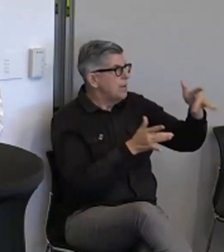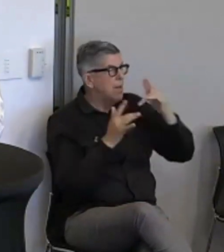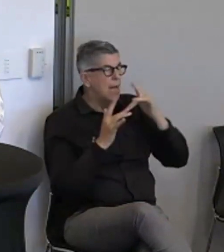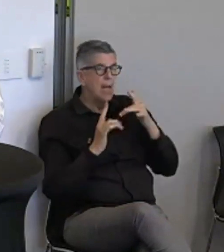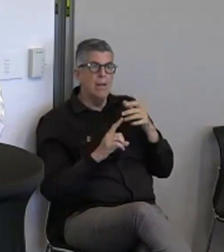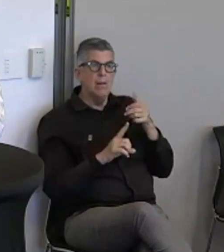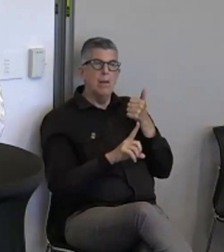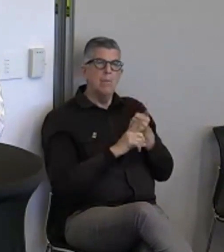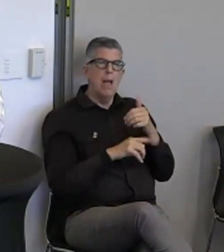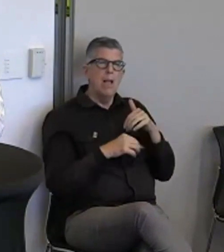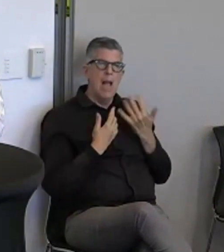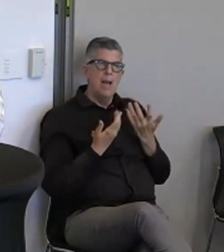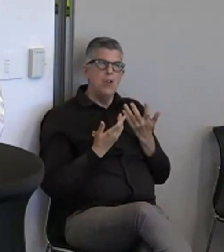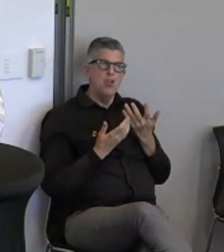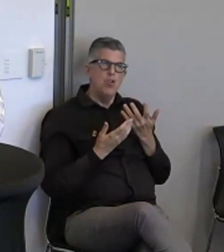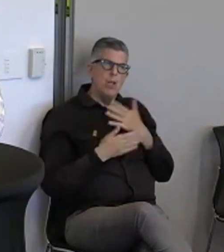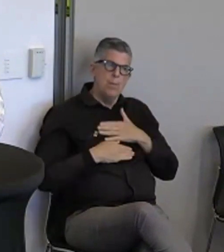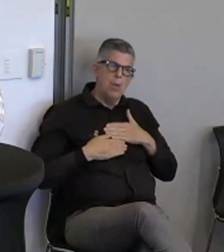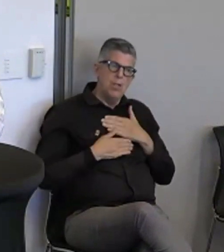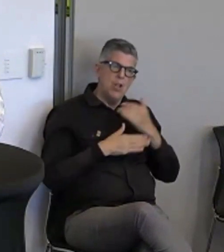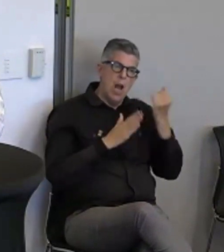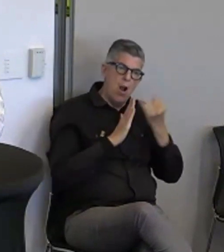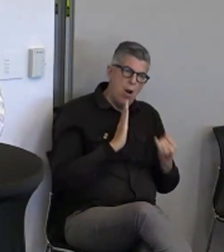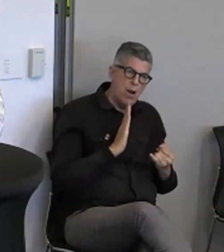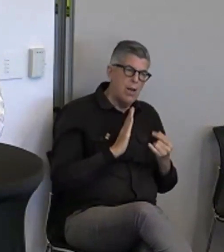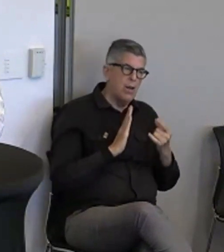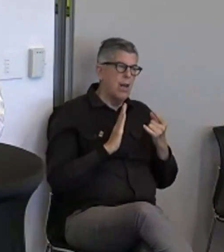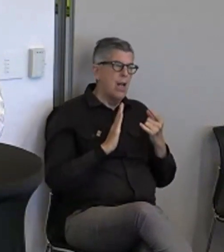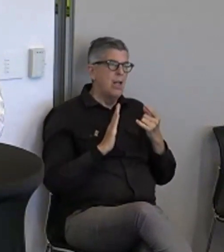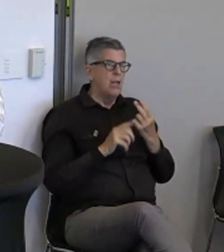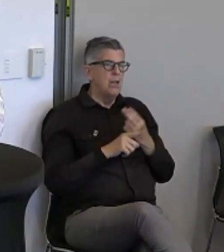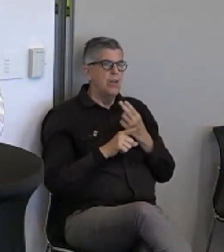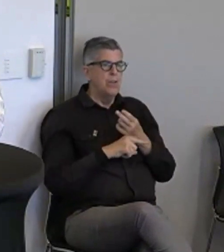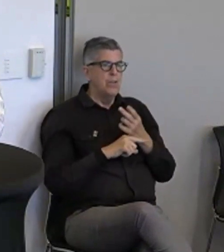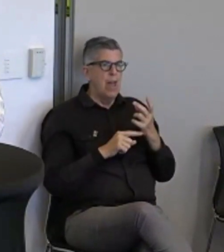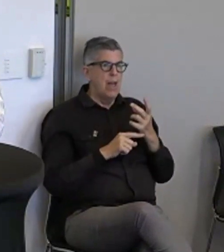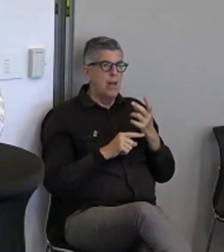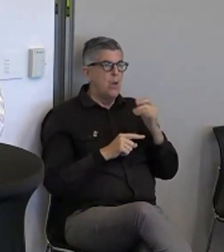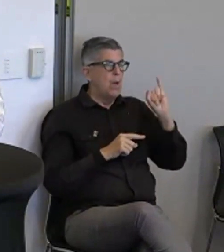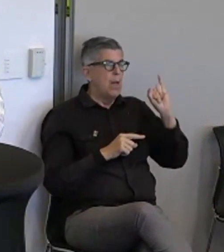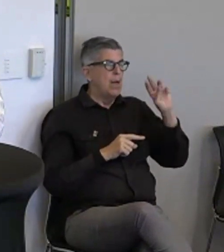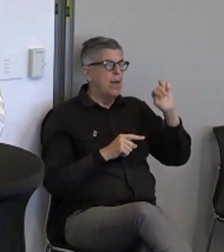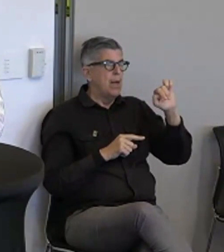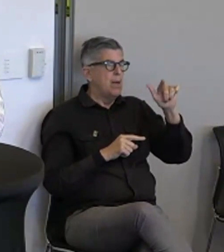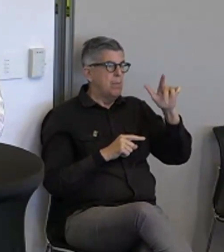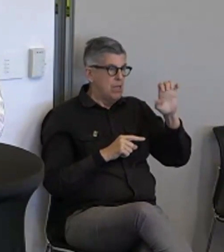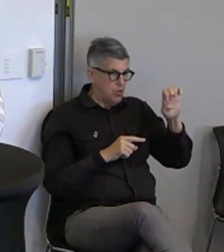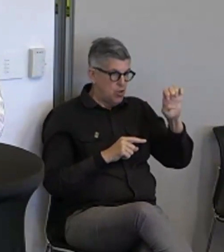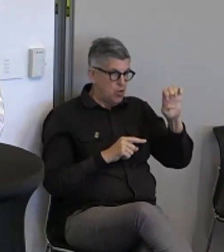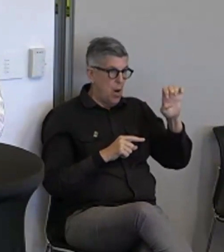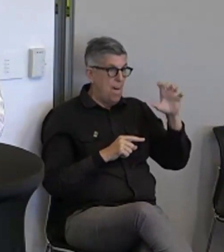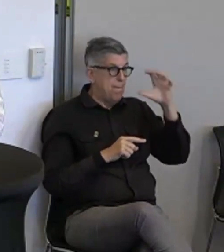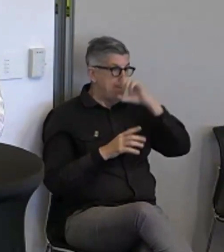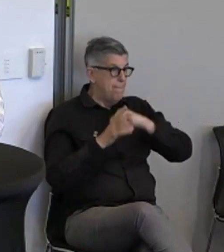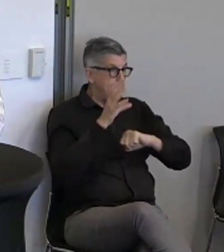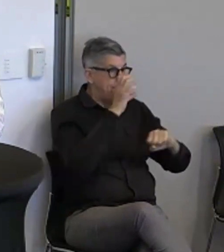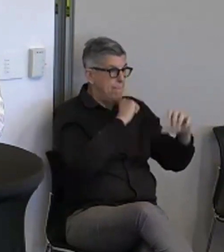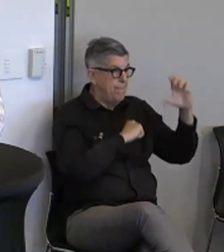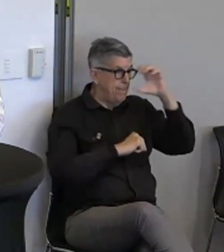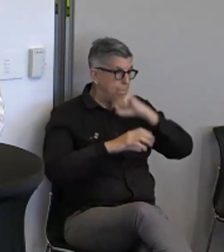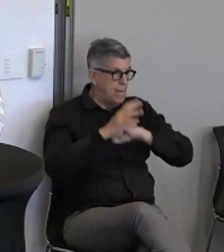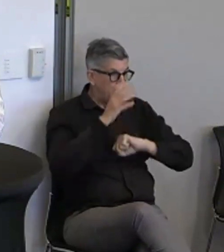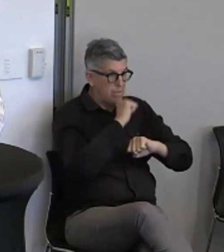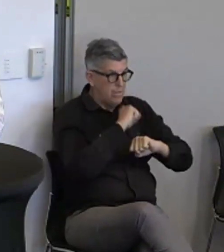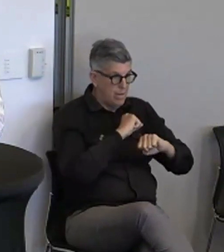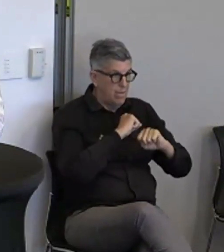appreciation. And so I use that term image poverty because when images are missing to the degree that they're missing in most of the